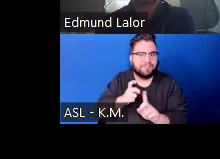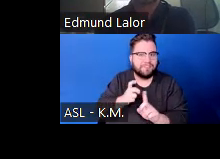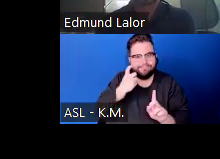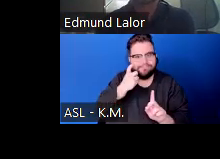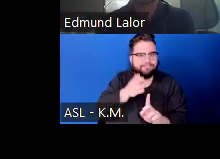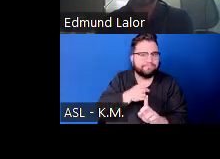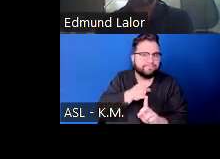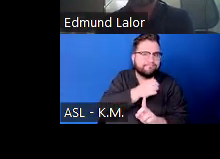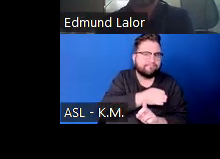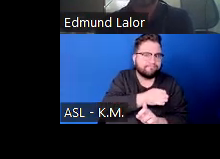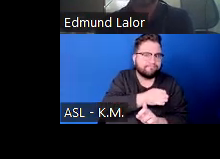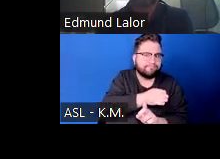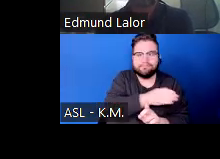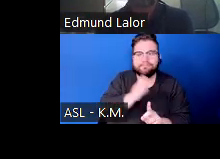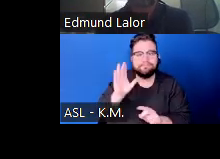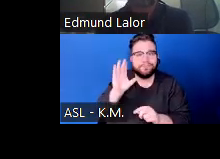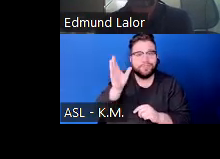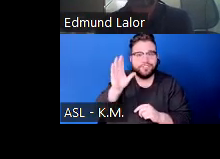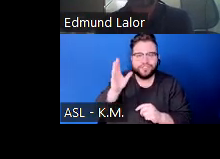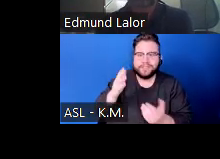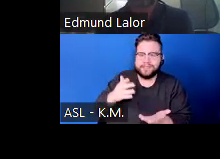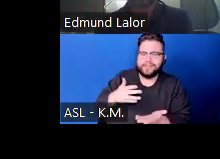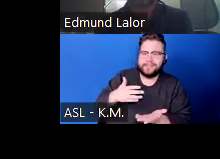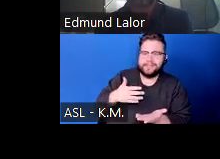about sensory perception